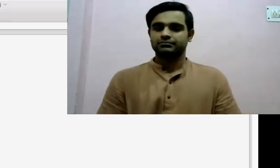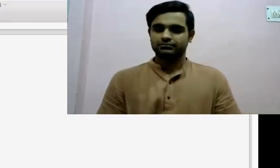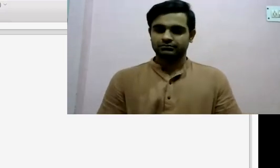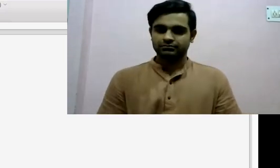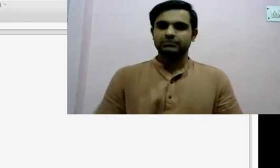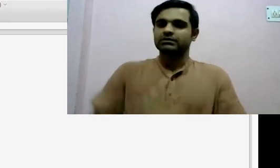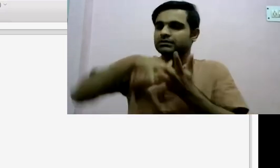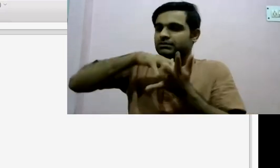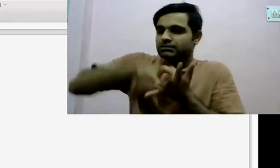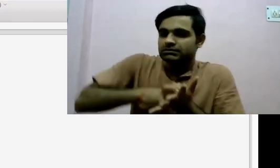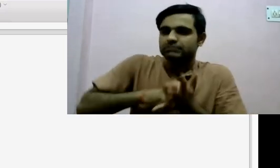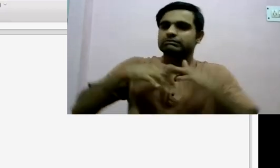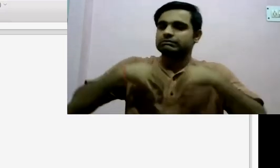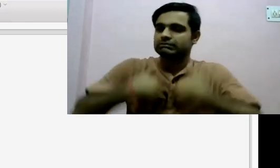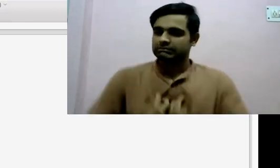tiredness,